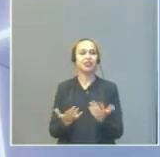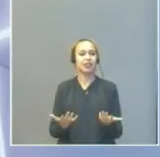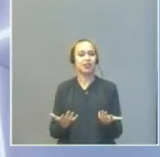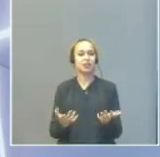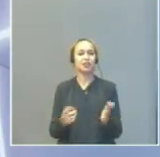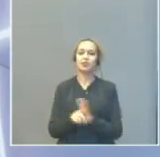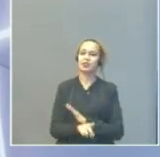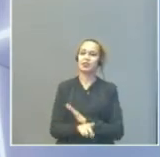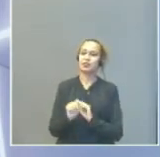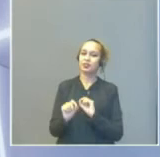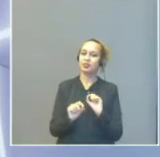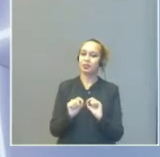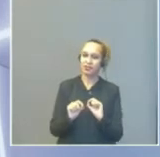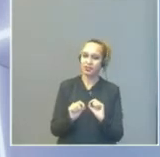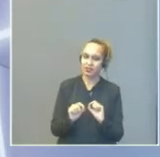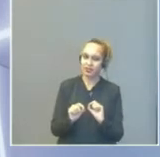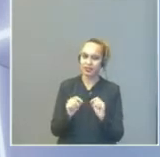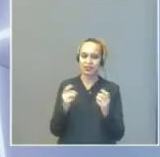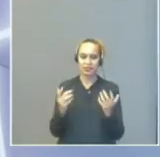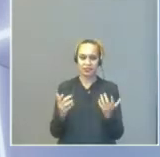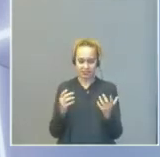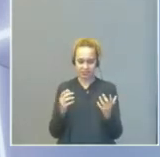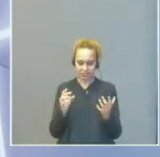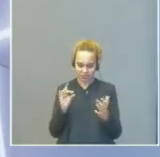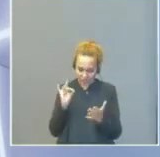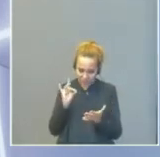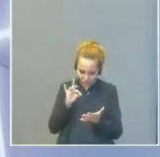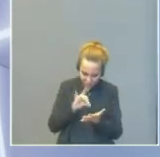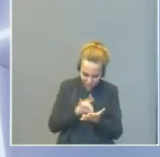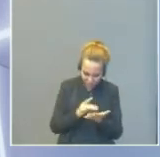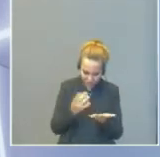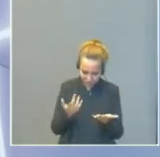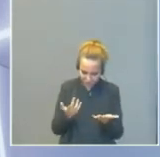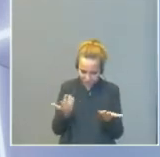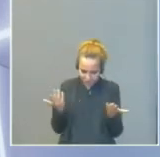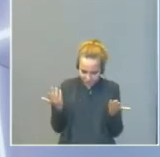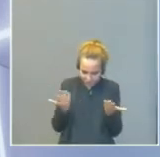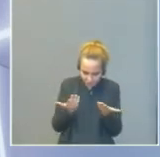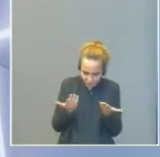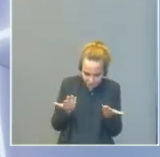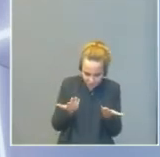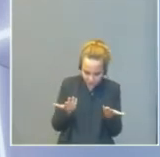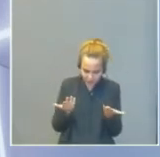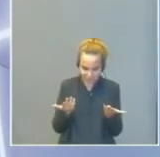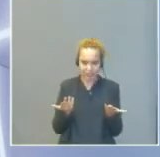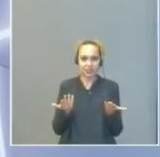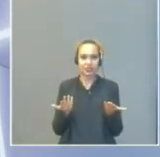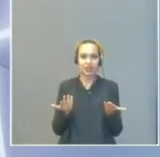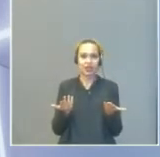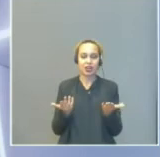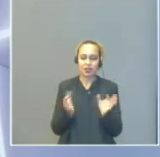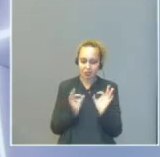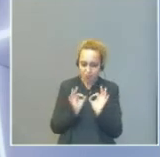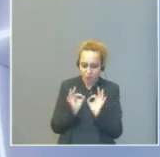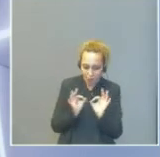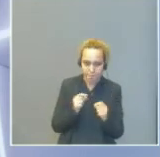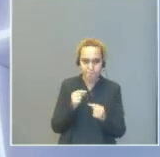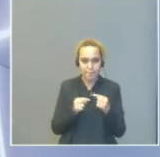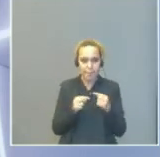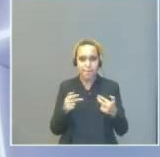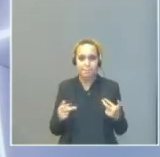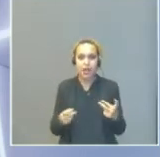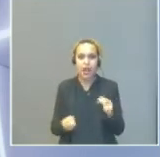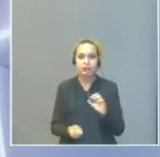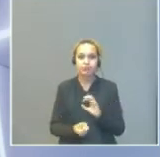is anthropocentric, if the future is a creature, a product of the human, which is a